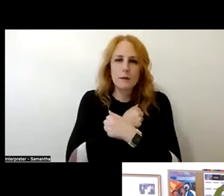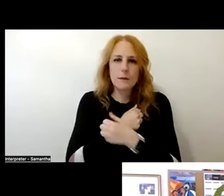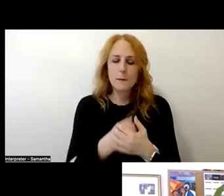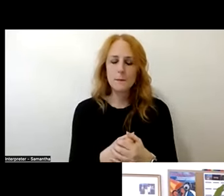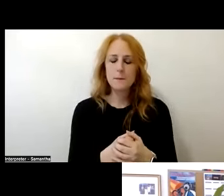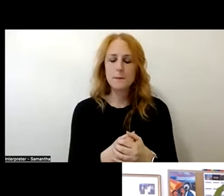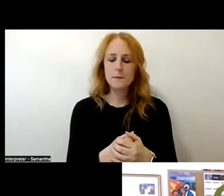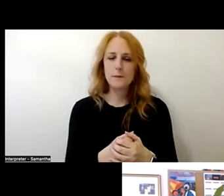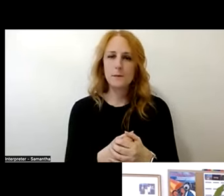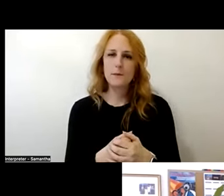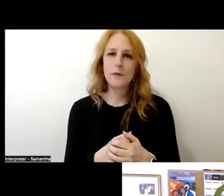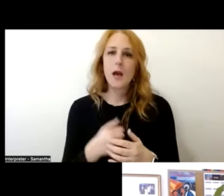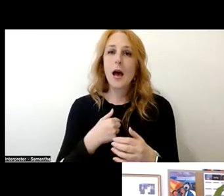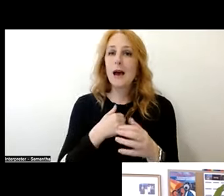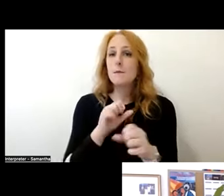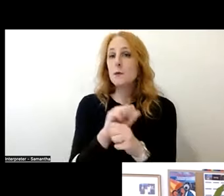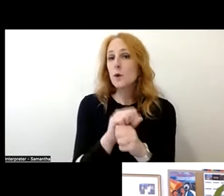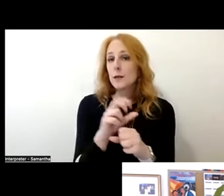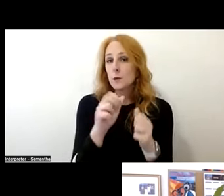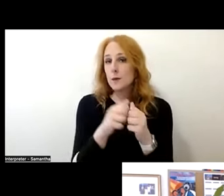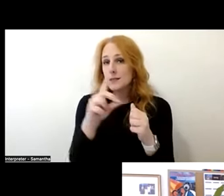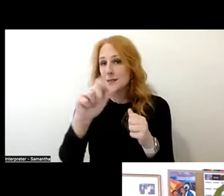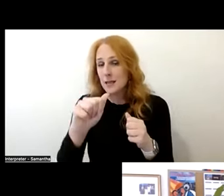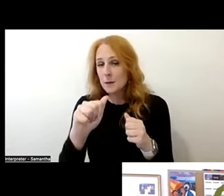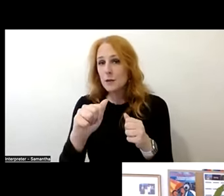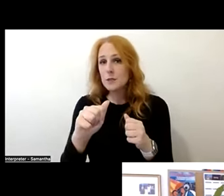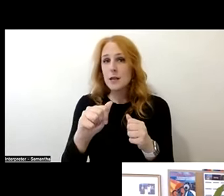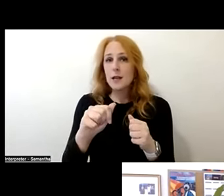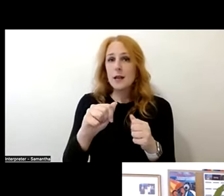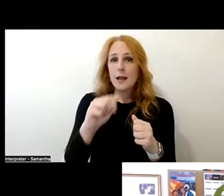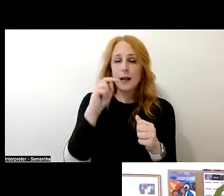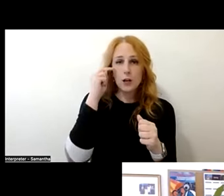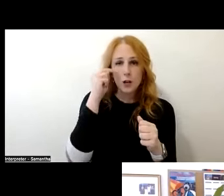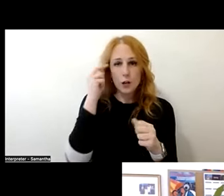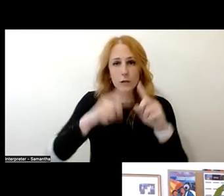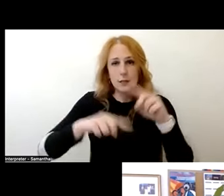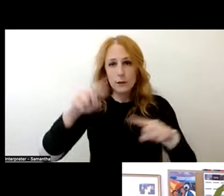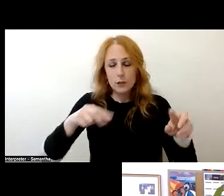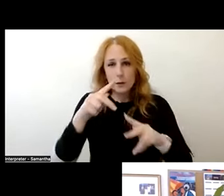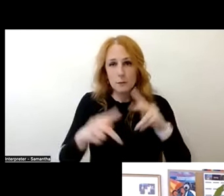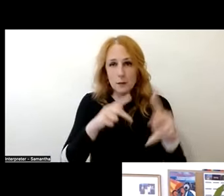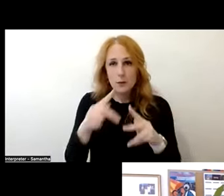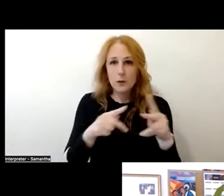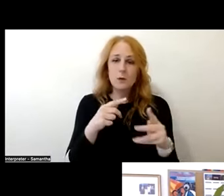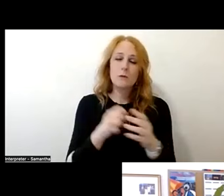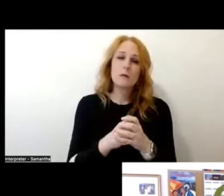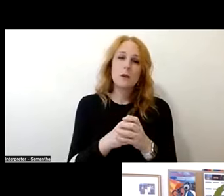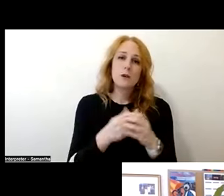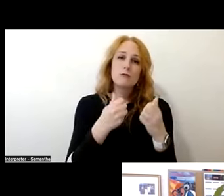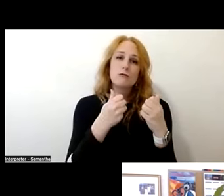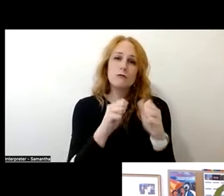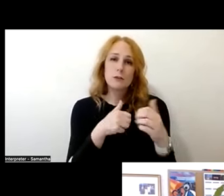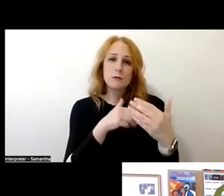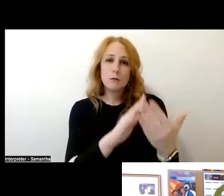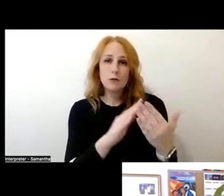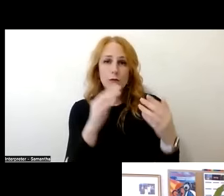work of disabled and neurodivergent folks who are fighting carceral forms of healthcare, through harm reduction communities, folks